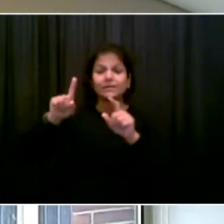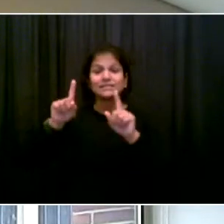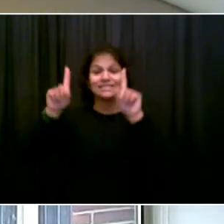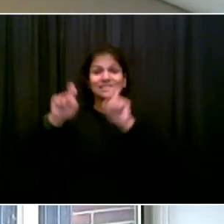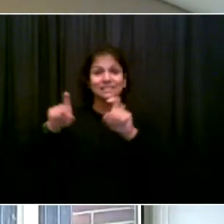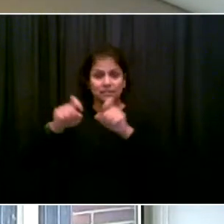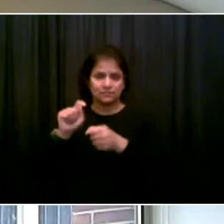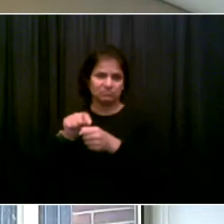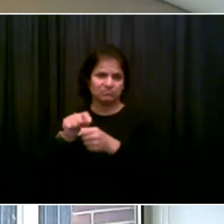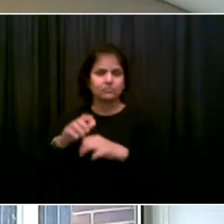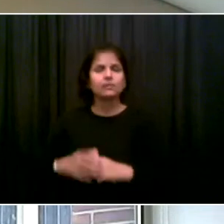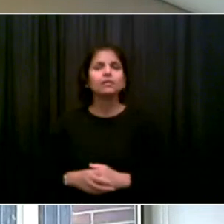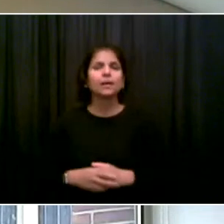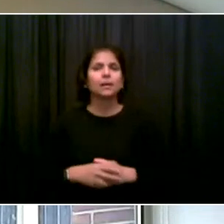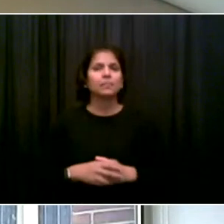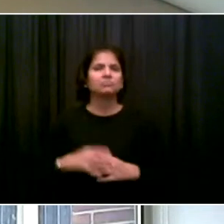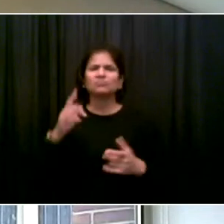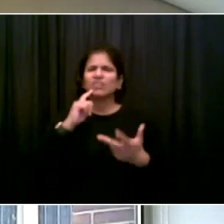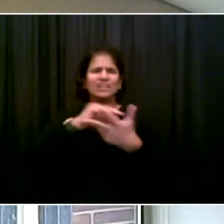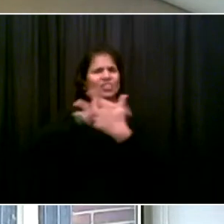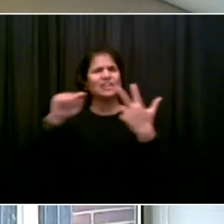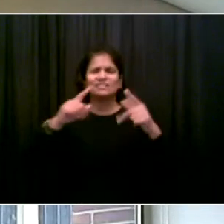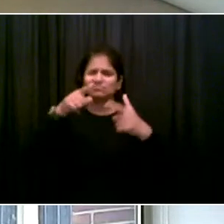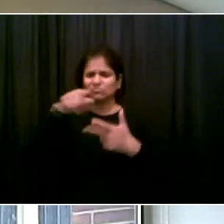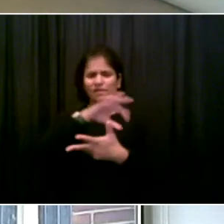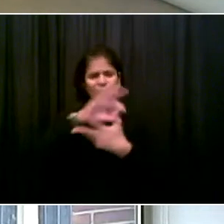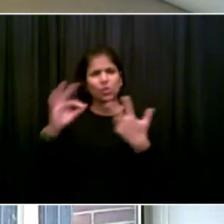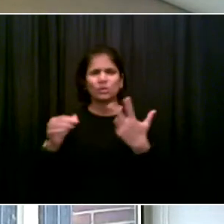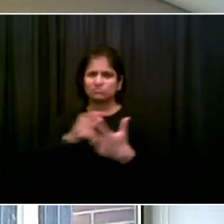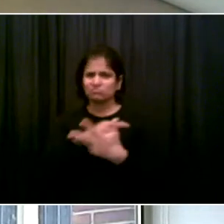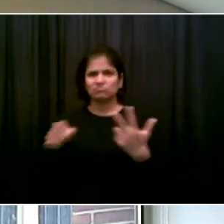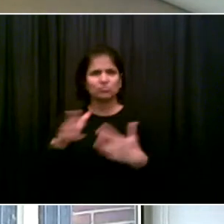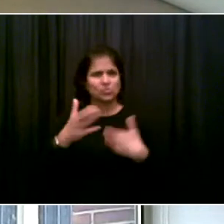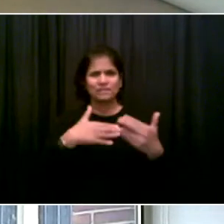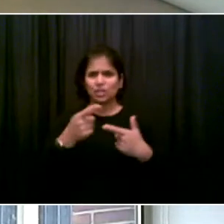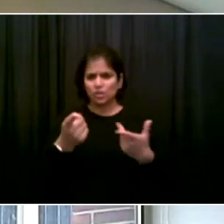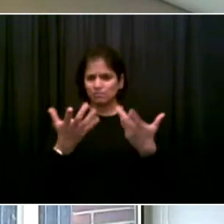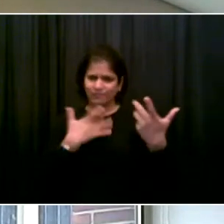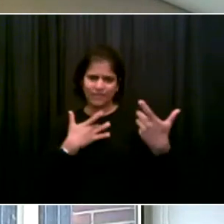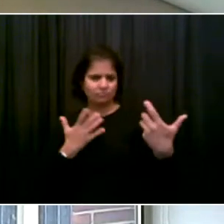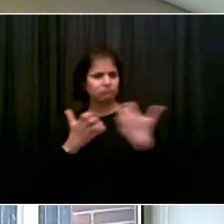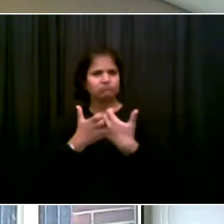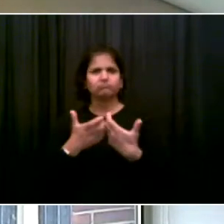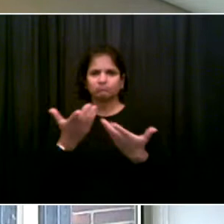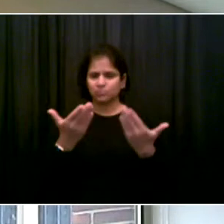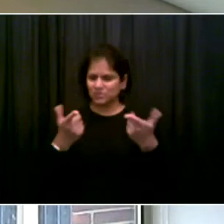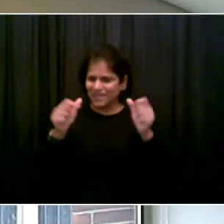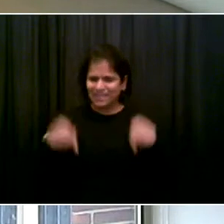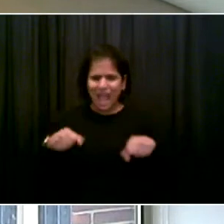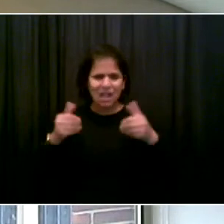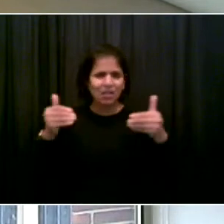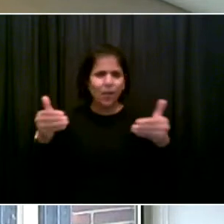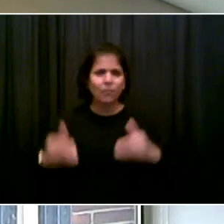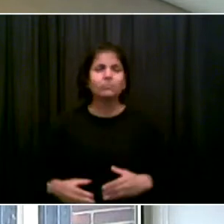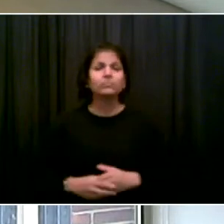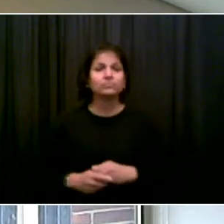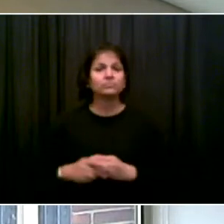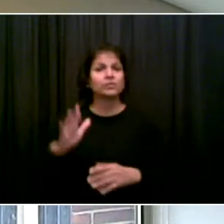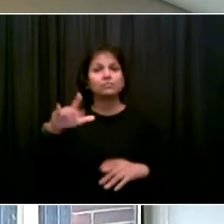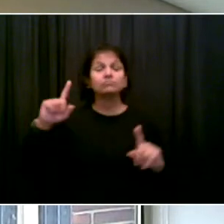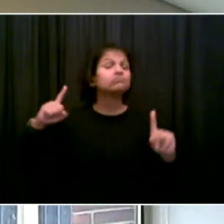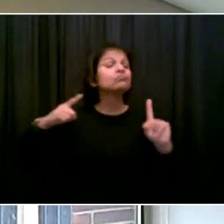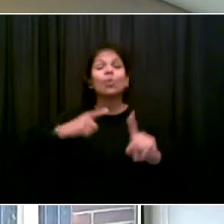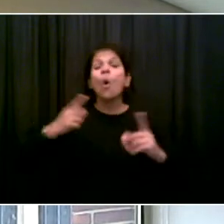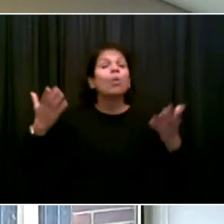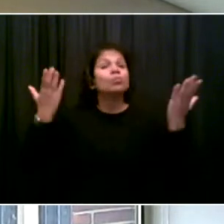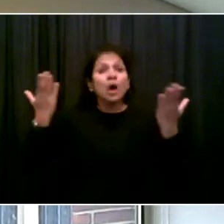is very good for turnaround time, and it's good to make everybody aware of that. So I appreciate your question. But our goal is really to meet you where you are, whatever way you want to get